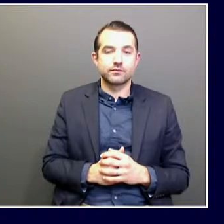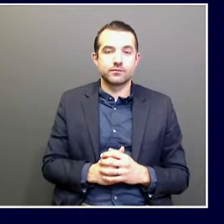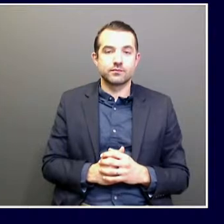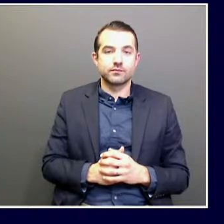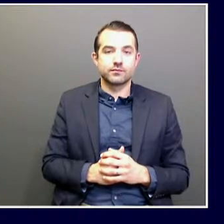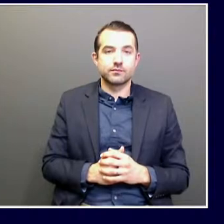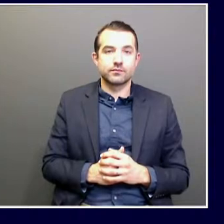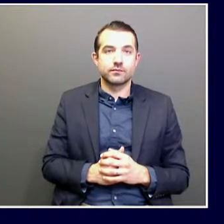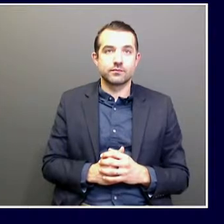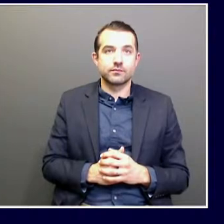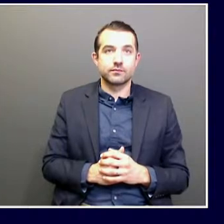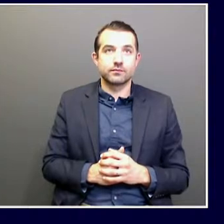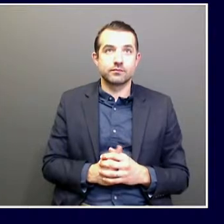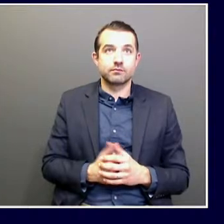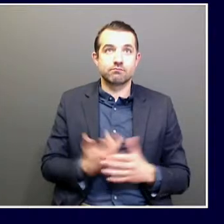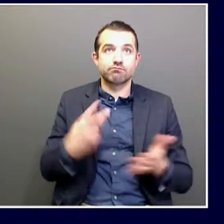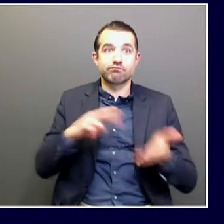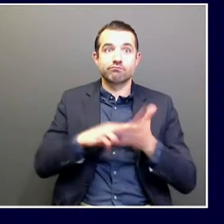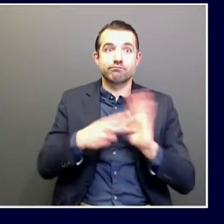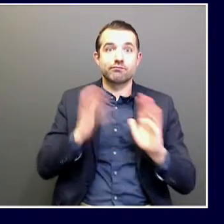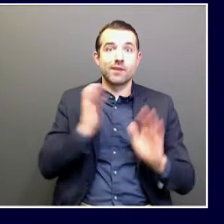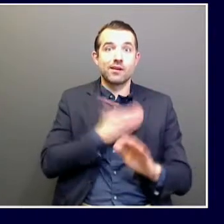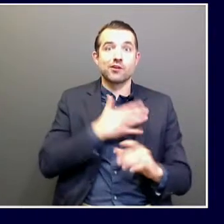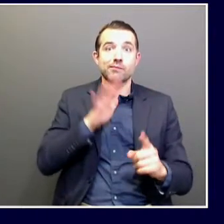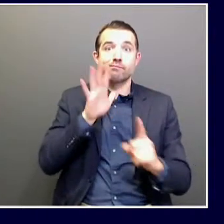level numbers. Right now, across the state,